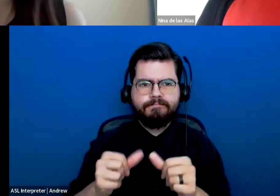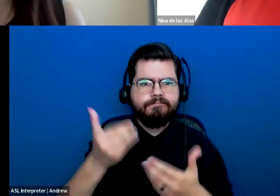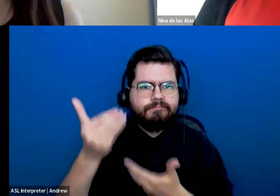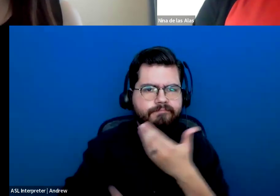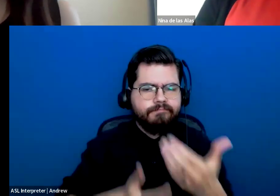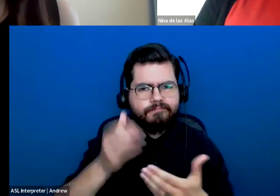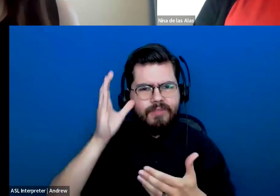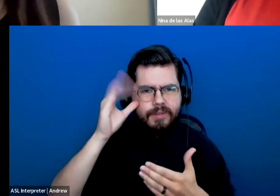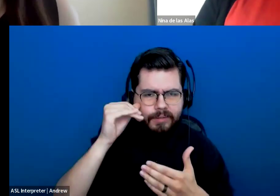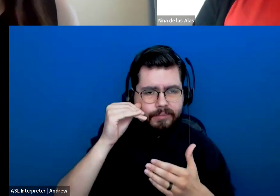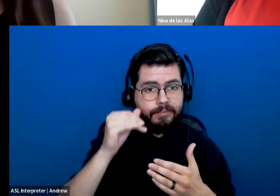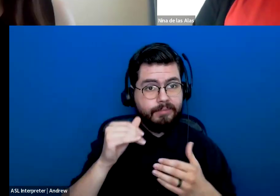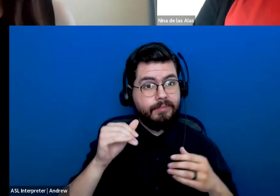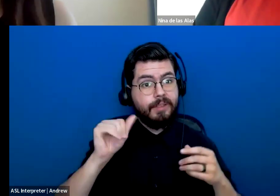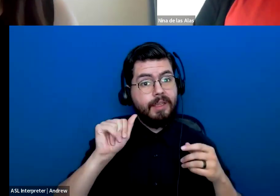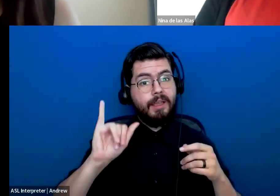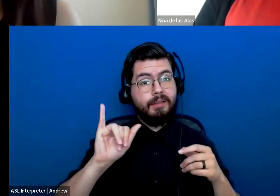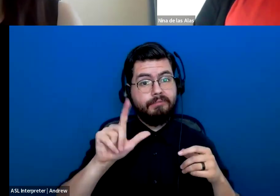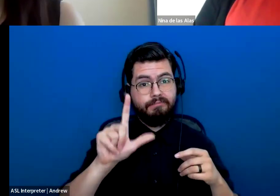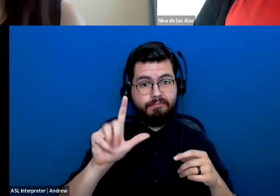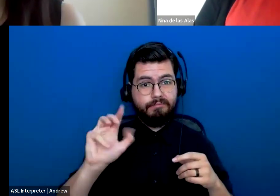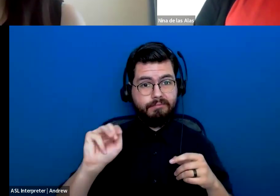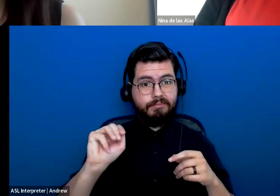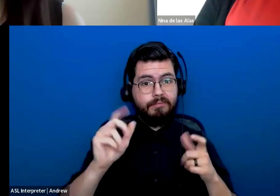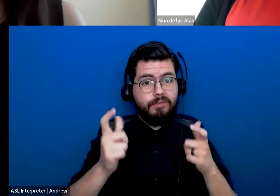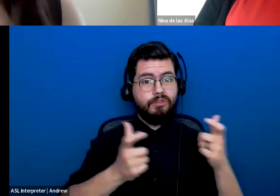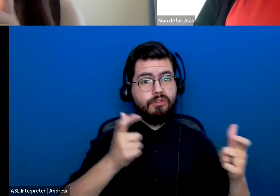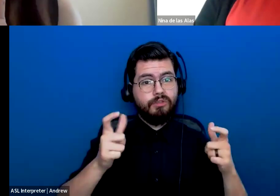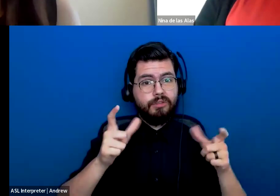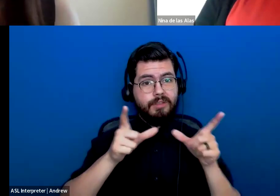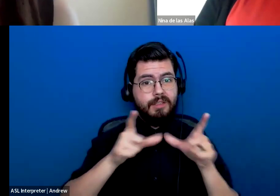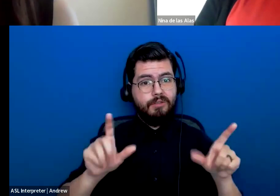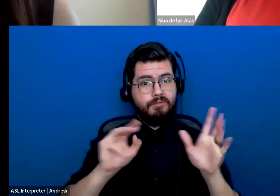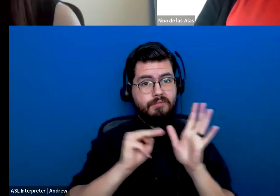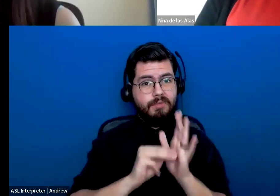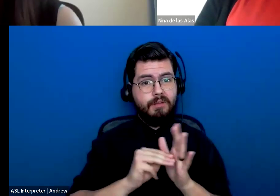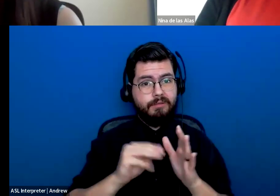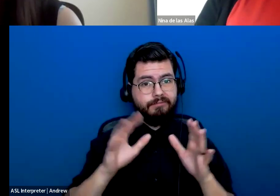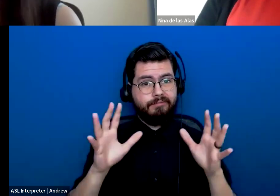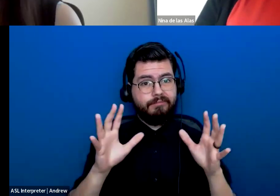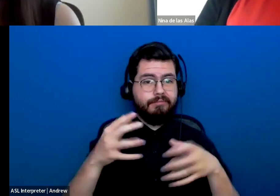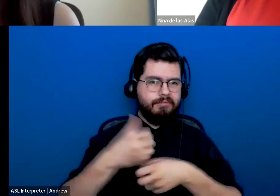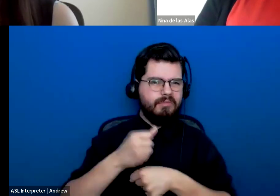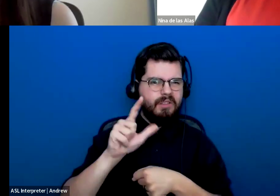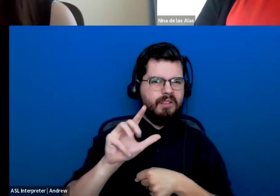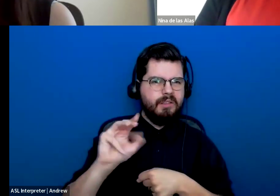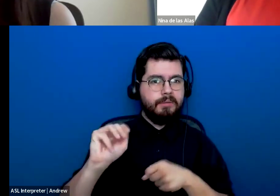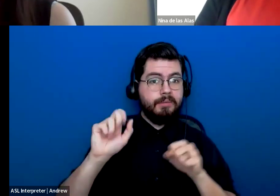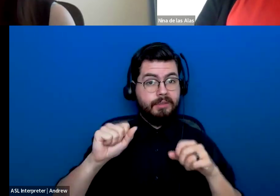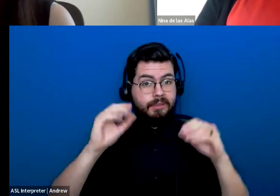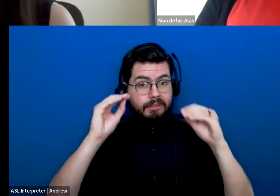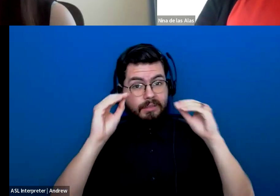any kinds of large language models today. So I do like the point of